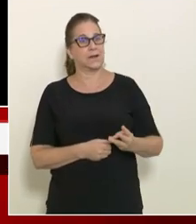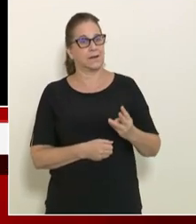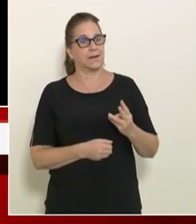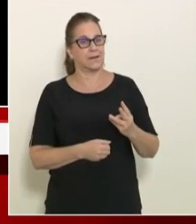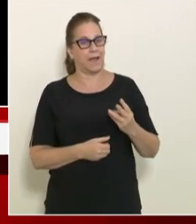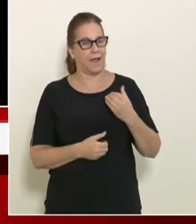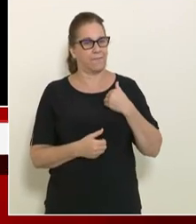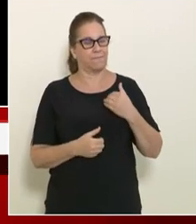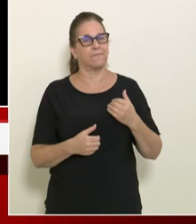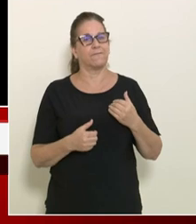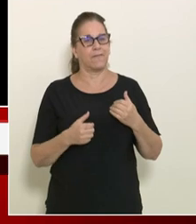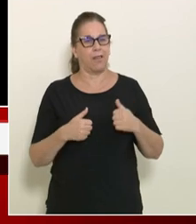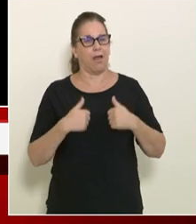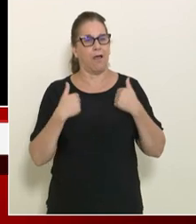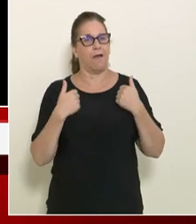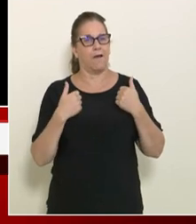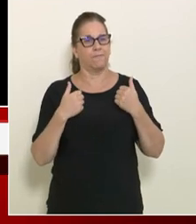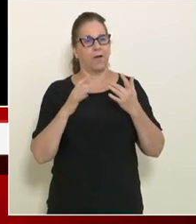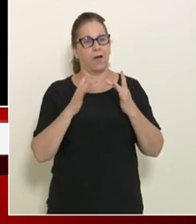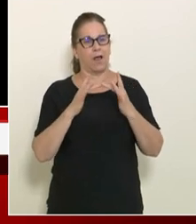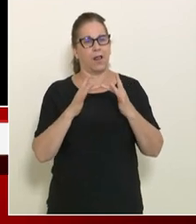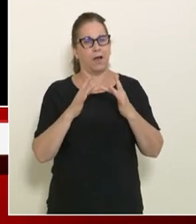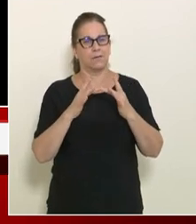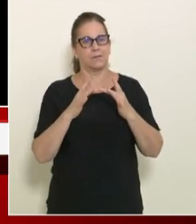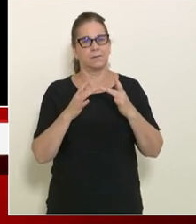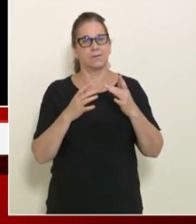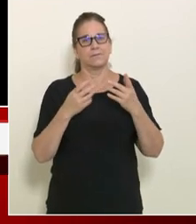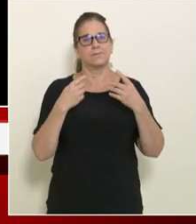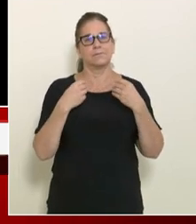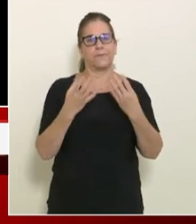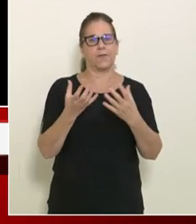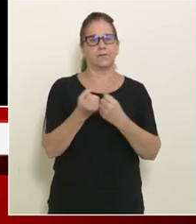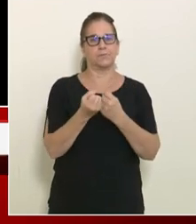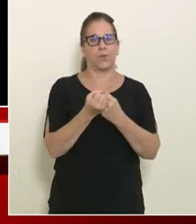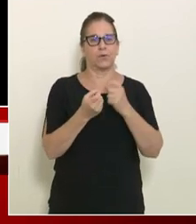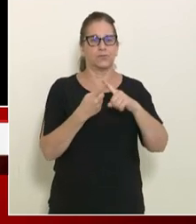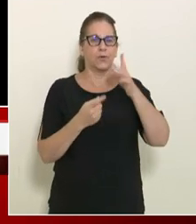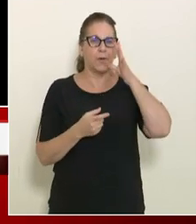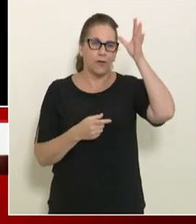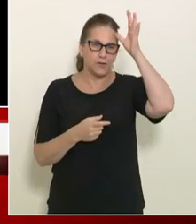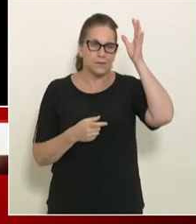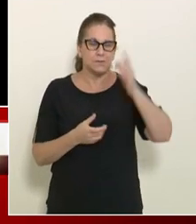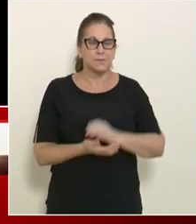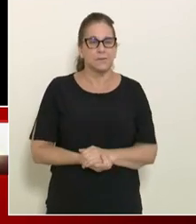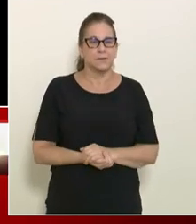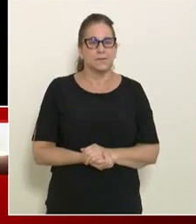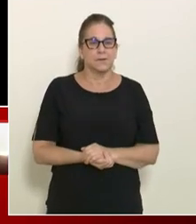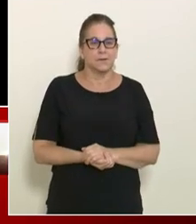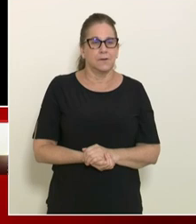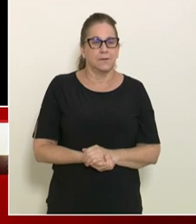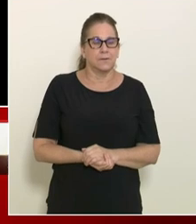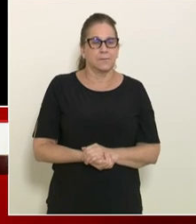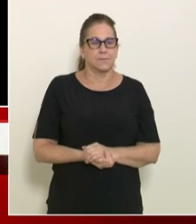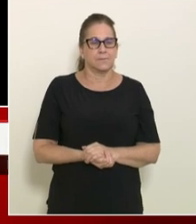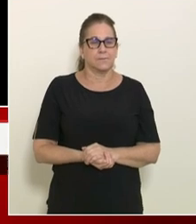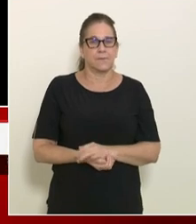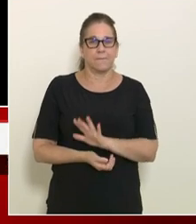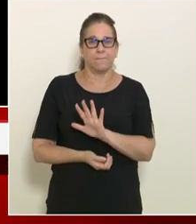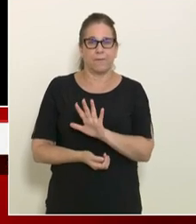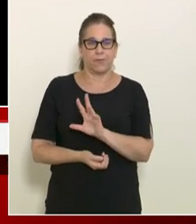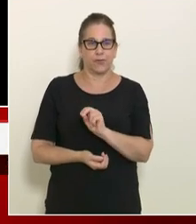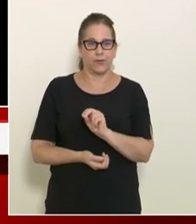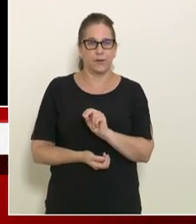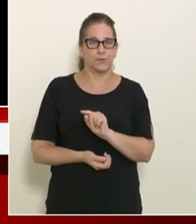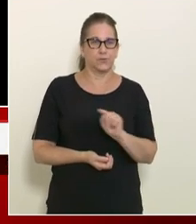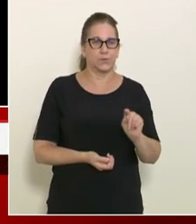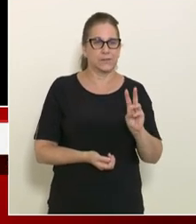support groups. Wellness Wednesdays will be offered from 5:30 to 6:30 p.m. to accommodate